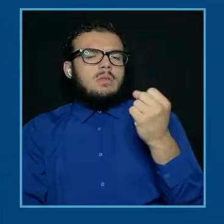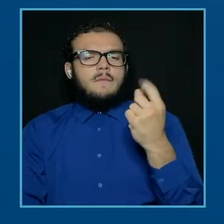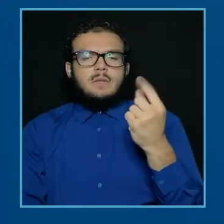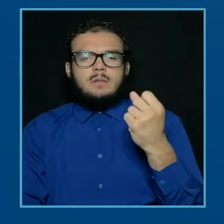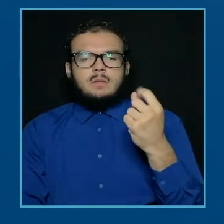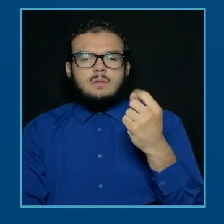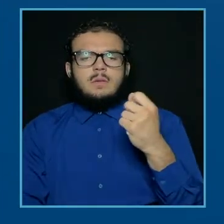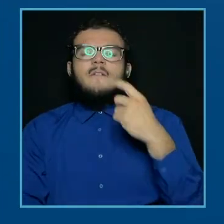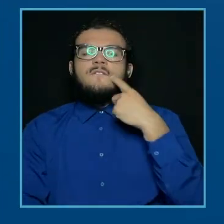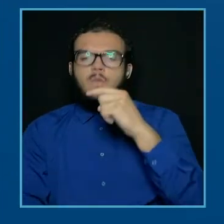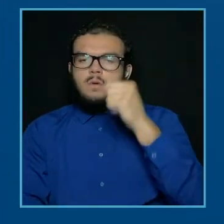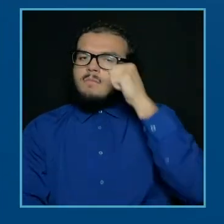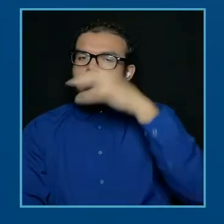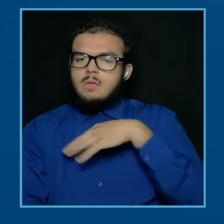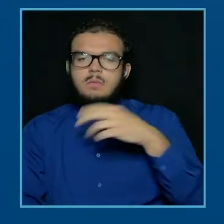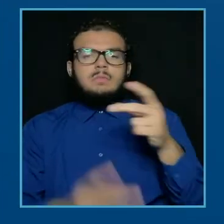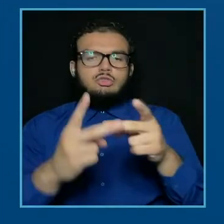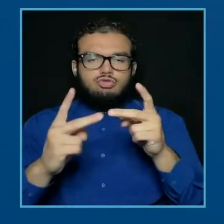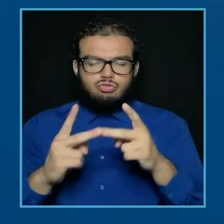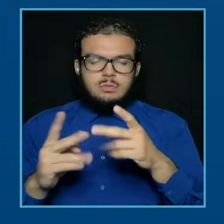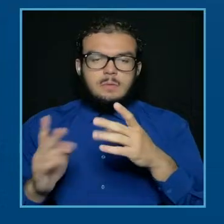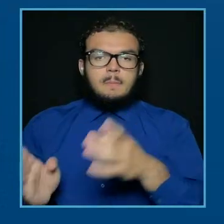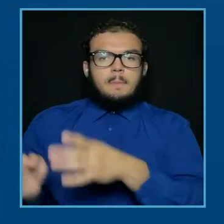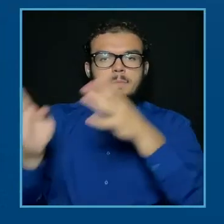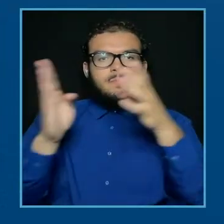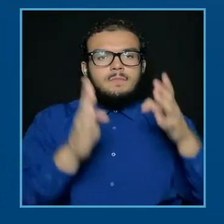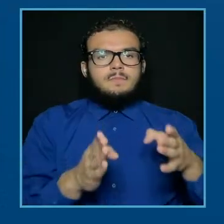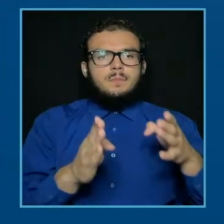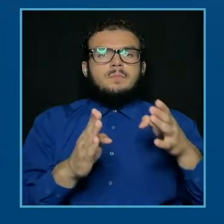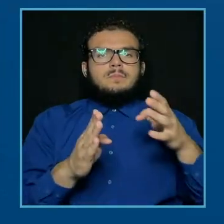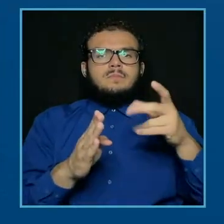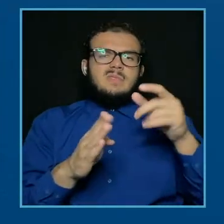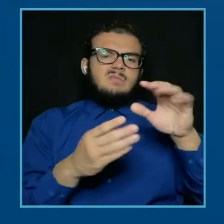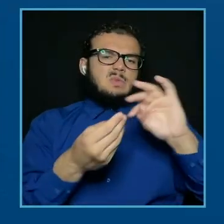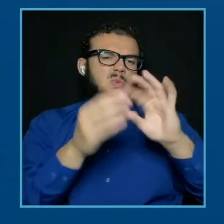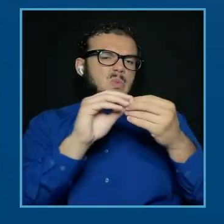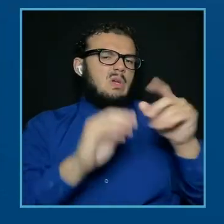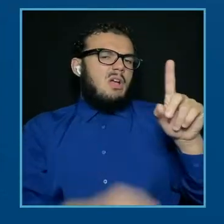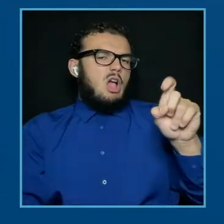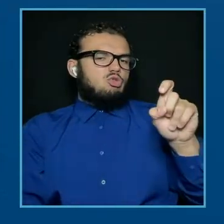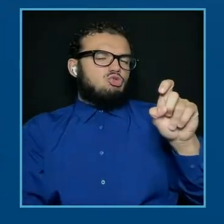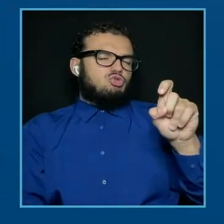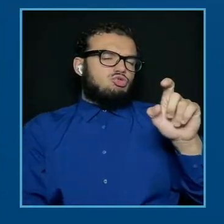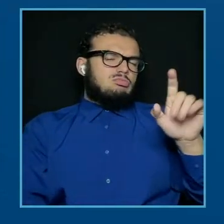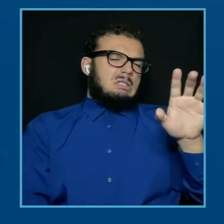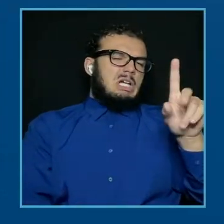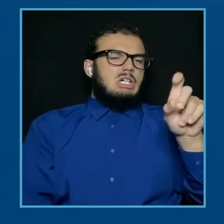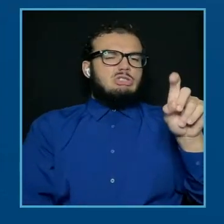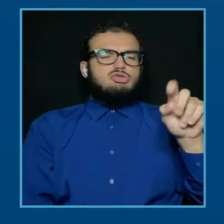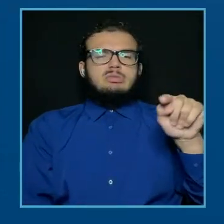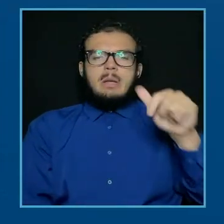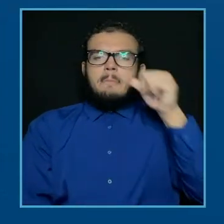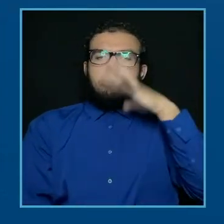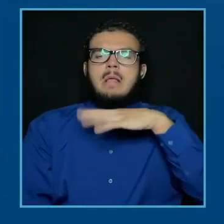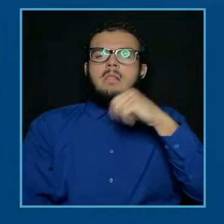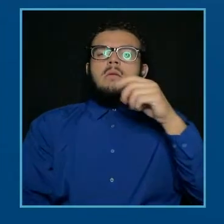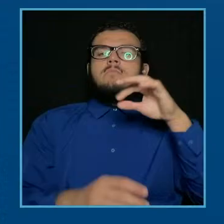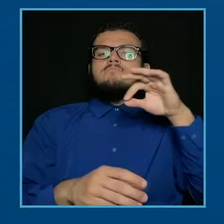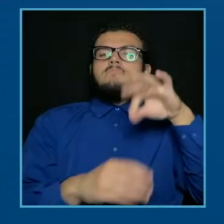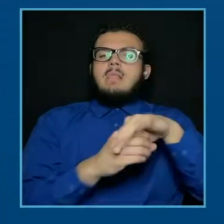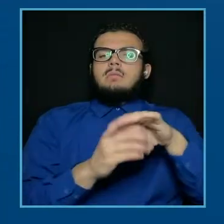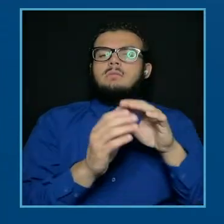for the male position, and there would have been 100 or so male ballots that would have shown up in